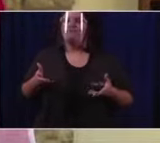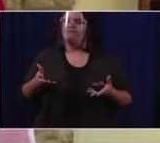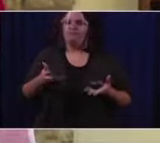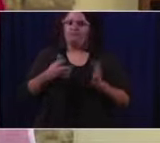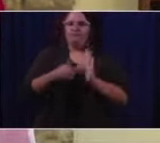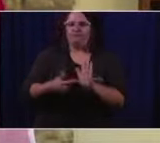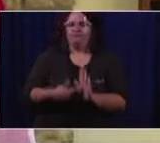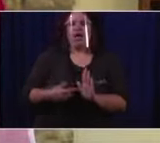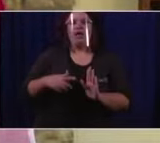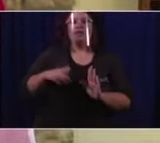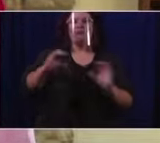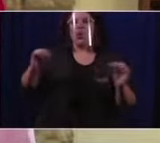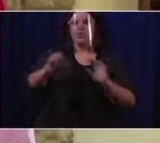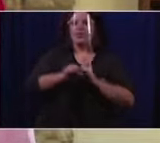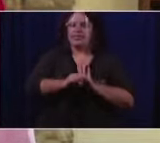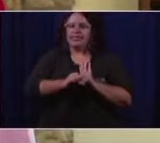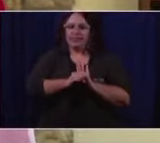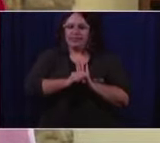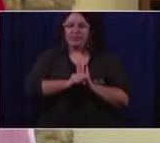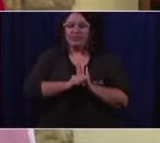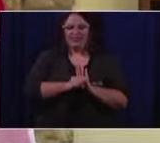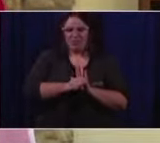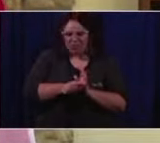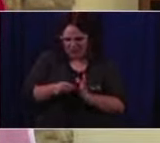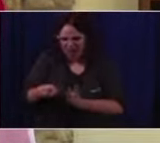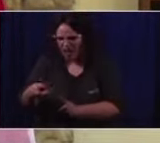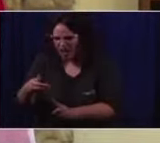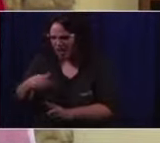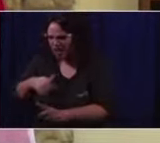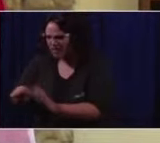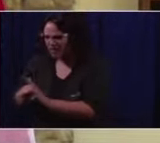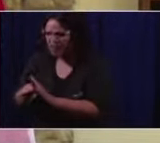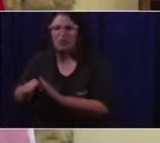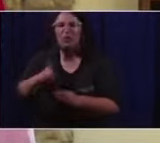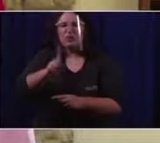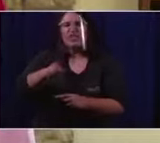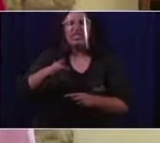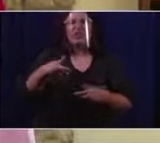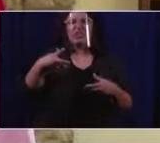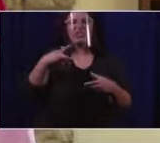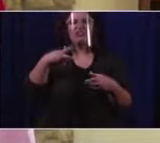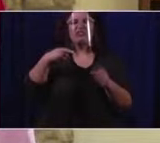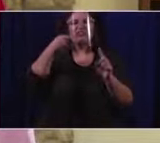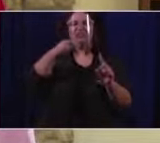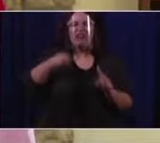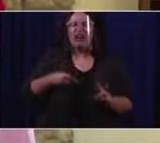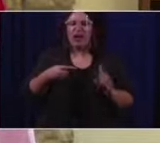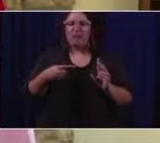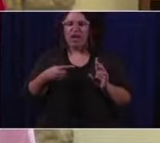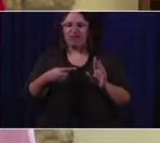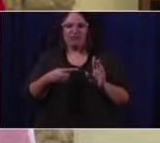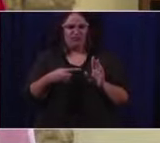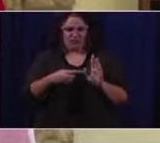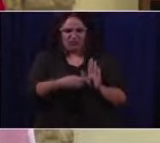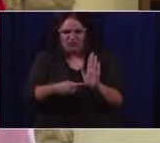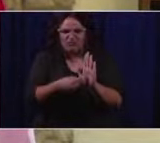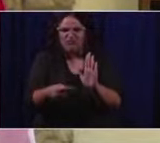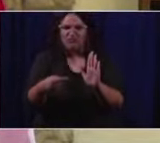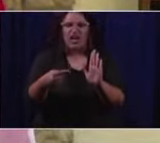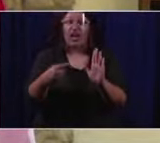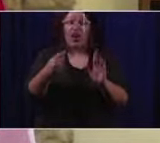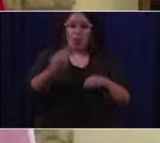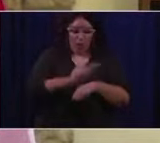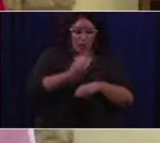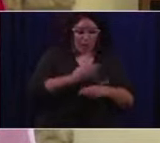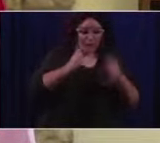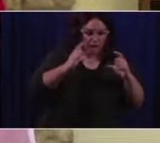the children who are positive are asymptomatic. We're also receiving anecdotal reports of kids suffering infections, heart conditions, and kidney issues due to masking. And